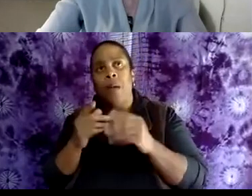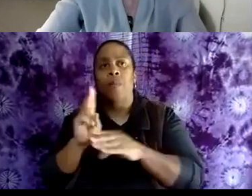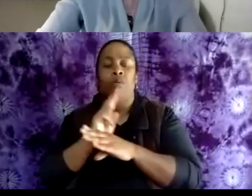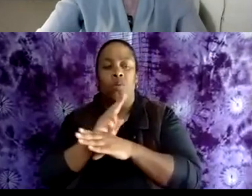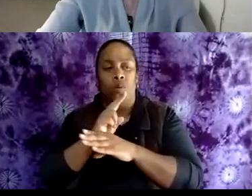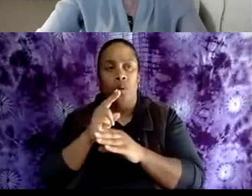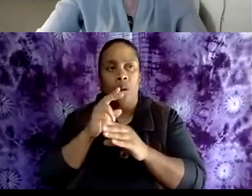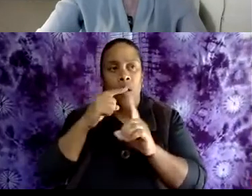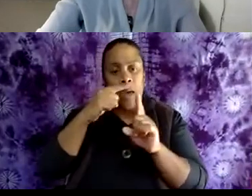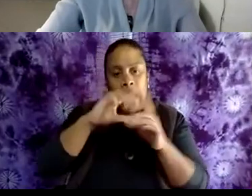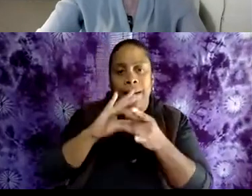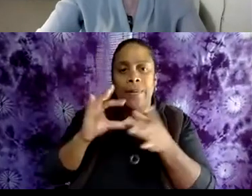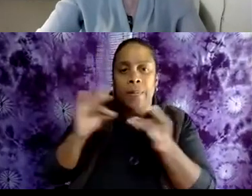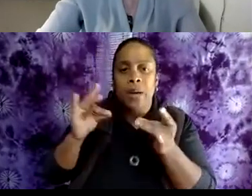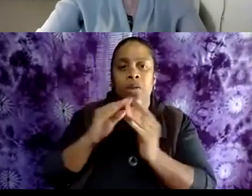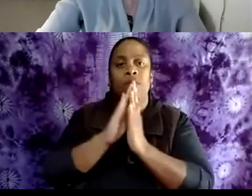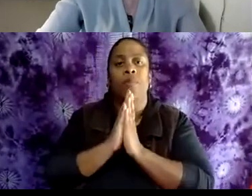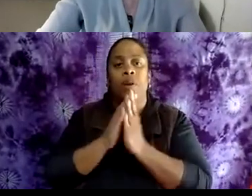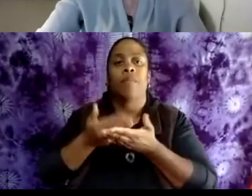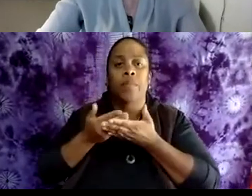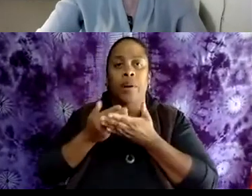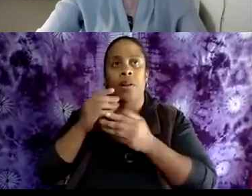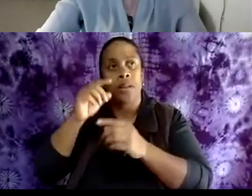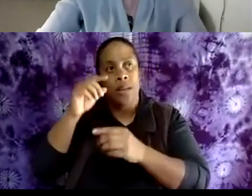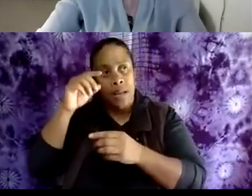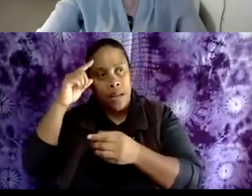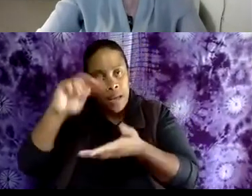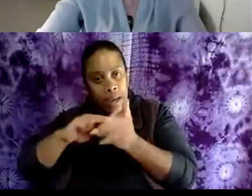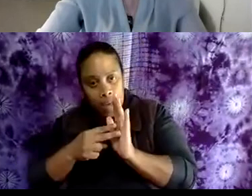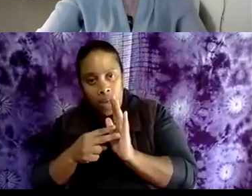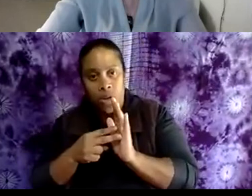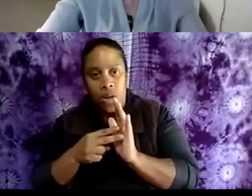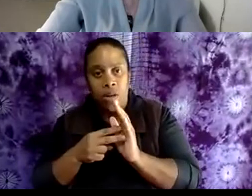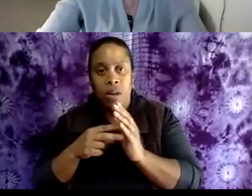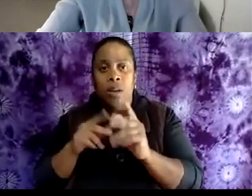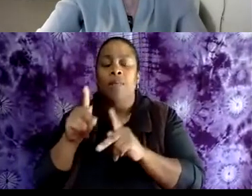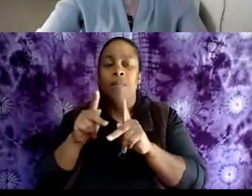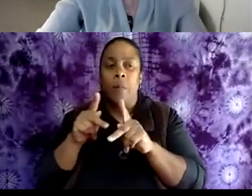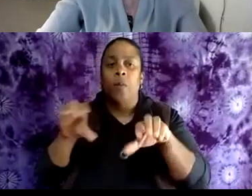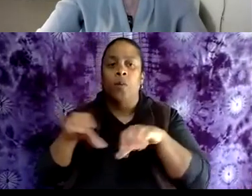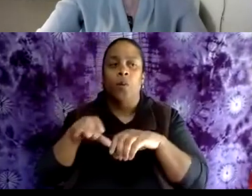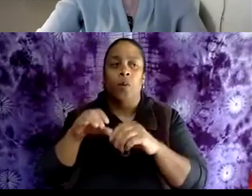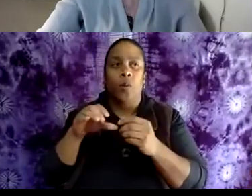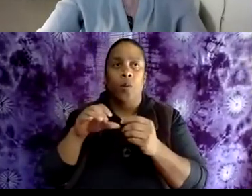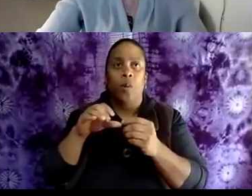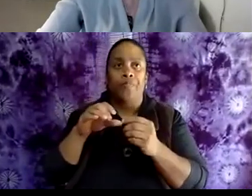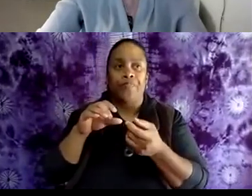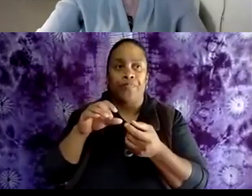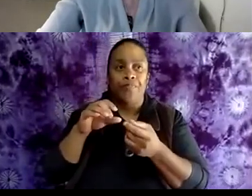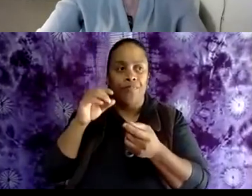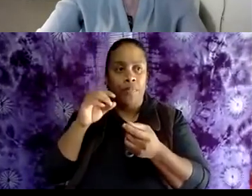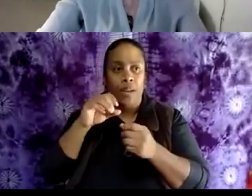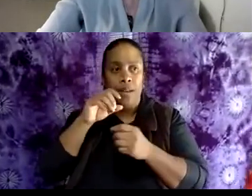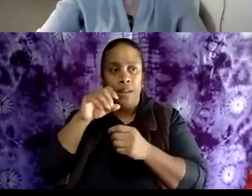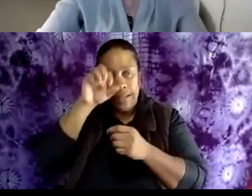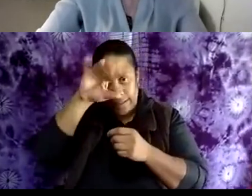and intentions differently. People do psychic protection differently as well. There is some controversy in that we're